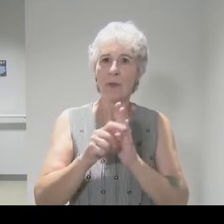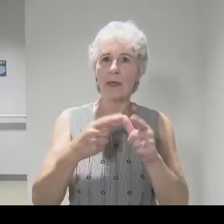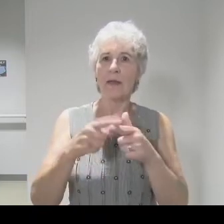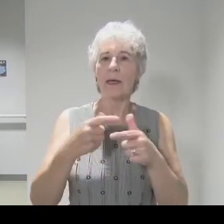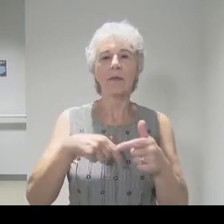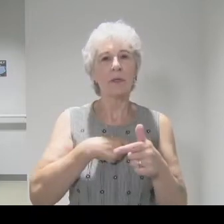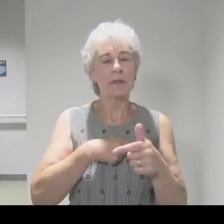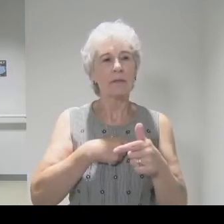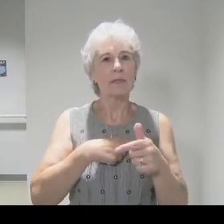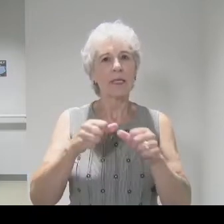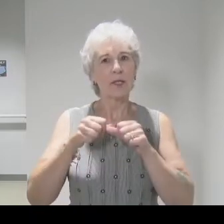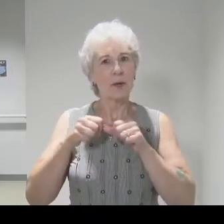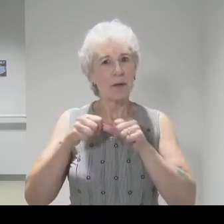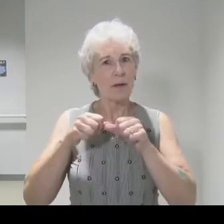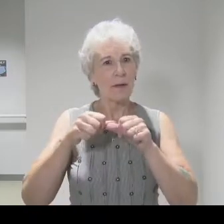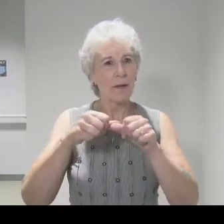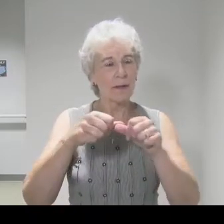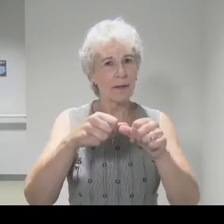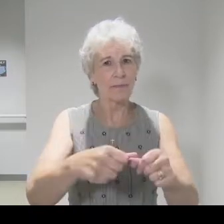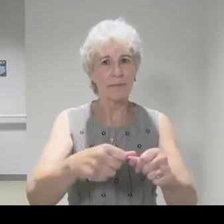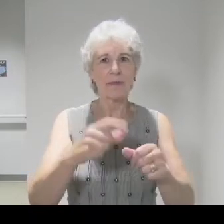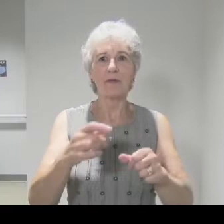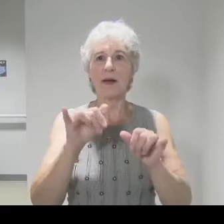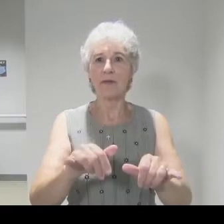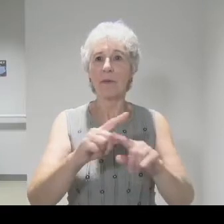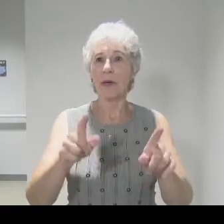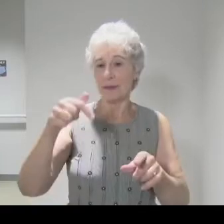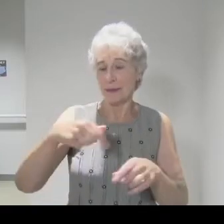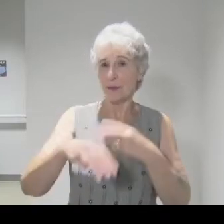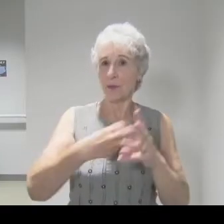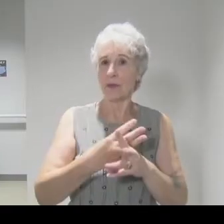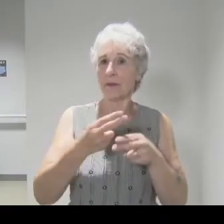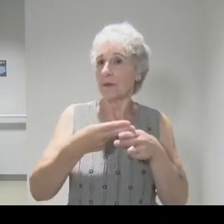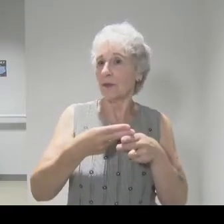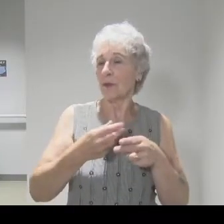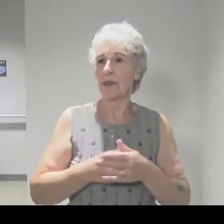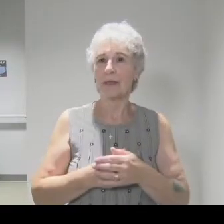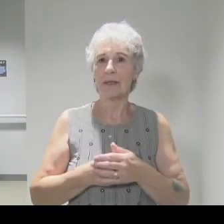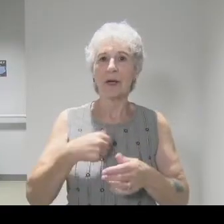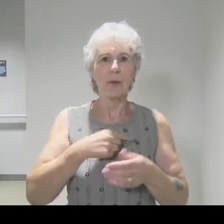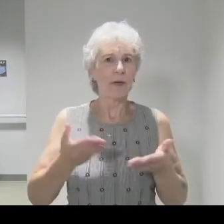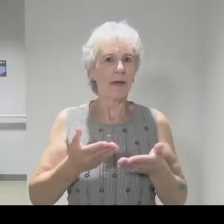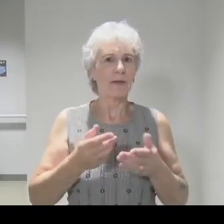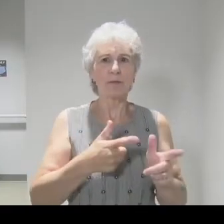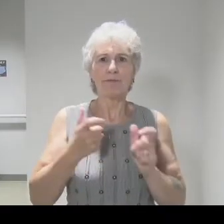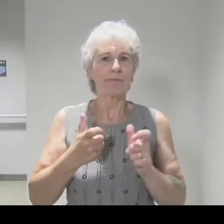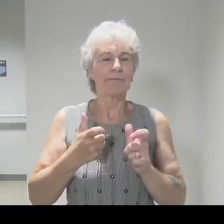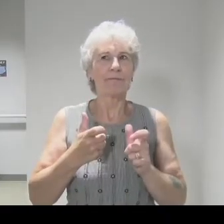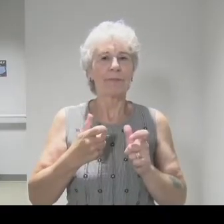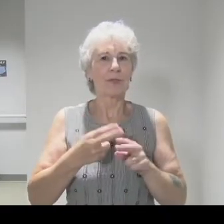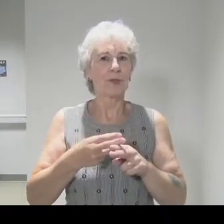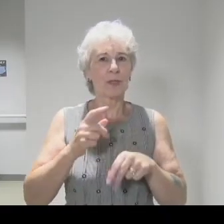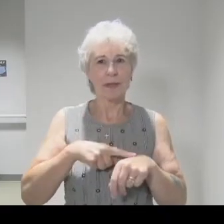forever. Yet this world is temporary. We're here for a quick breath in the grand scheme of things,